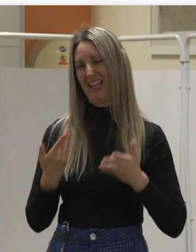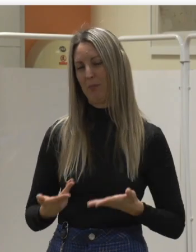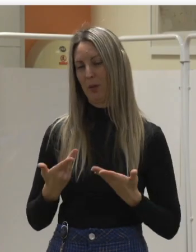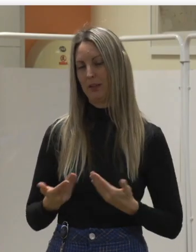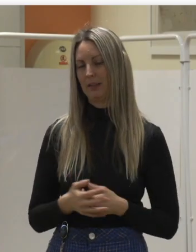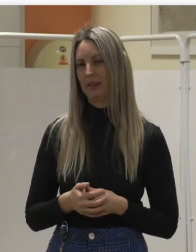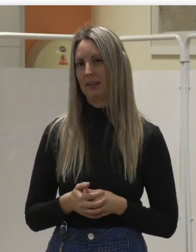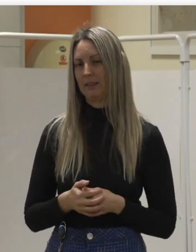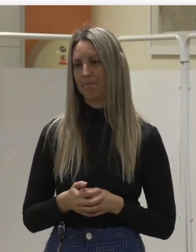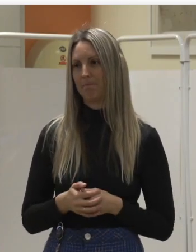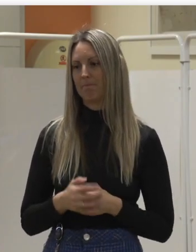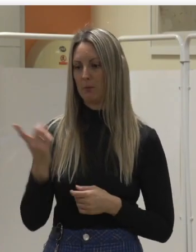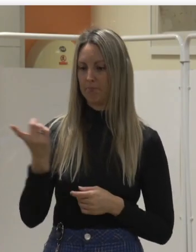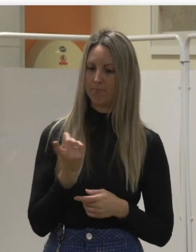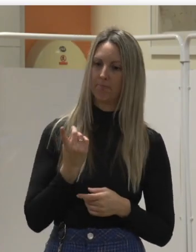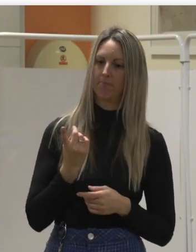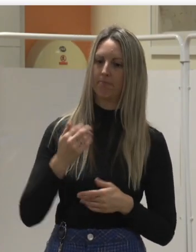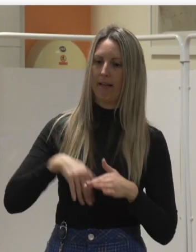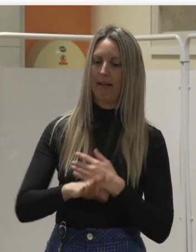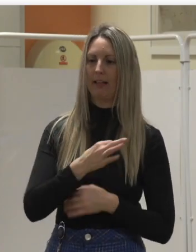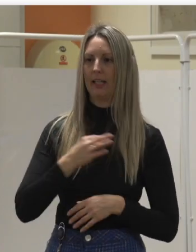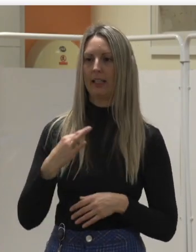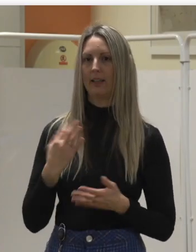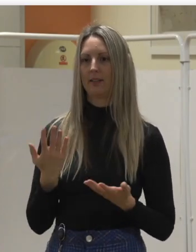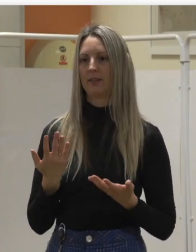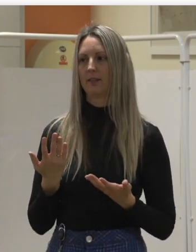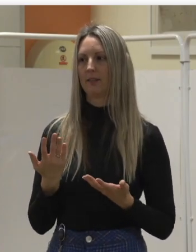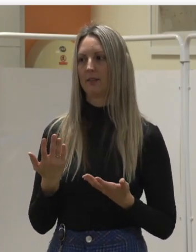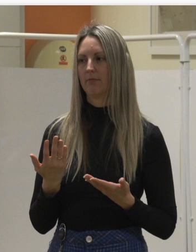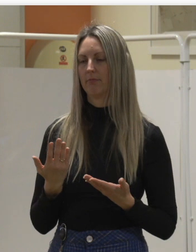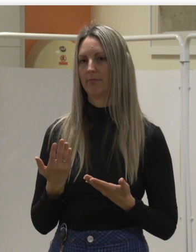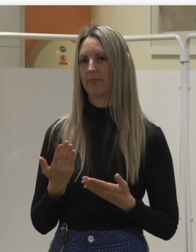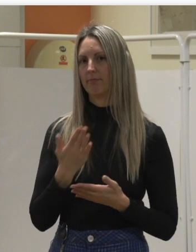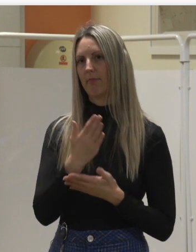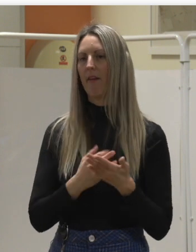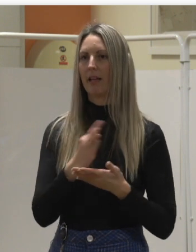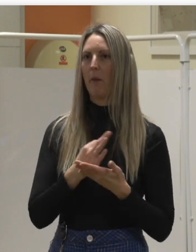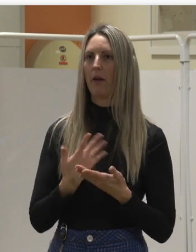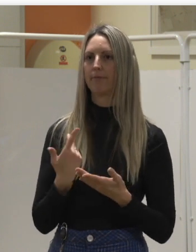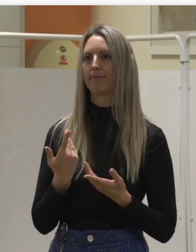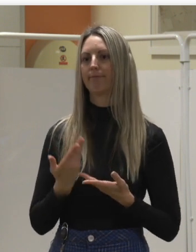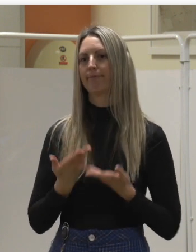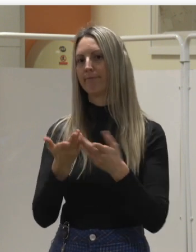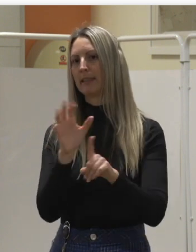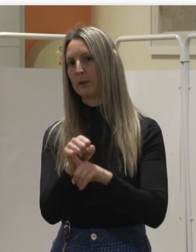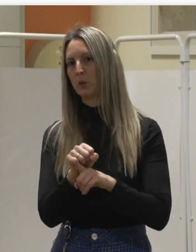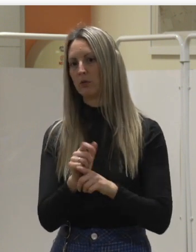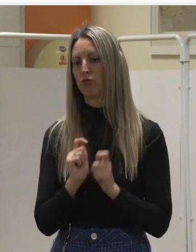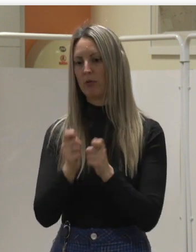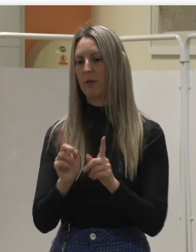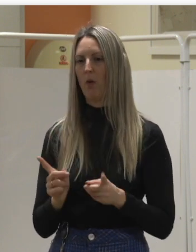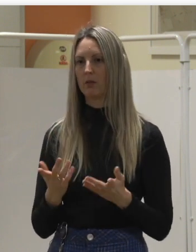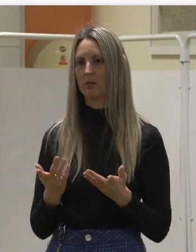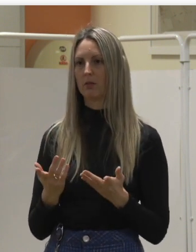of the specialists in the clinic. And after half an hour, we say, this is your diagnosis. This is what your treatment.